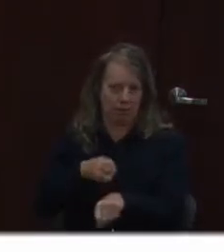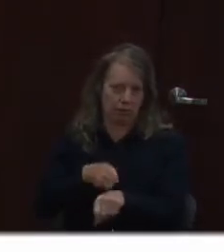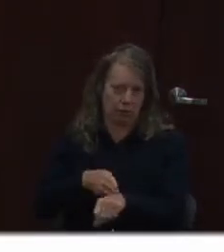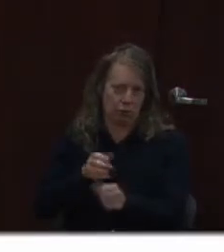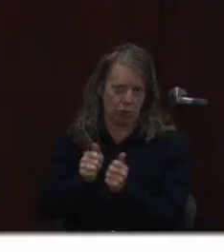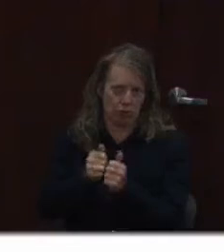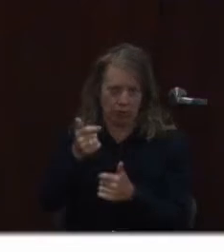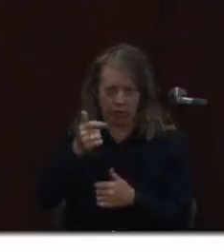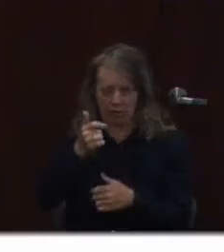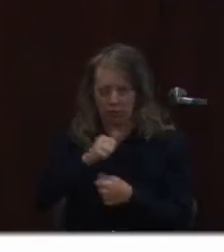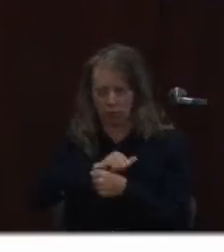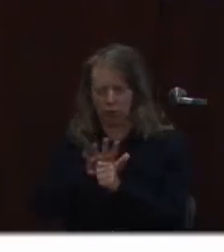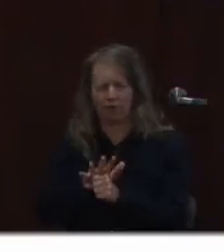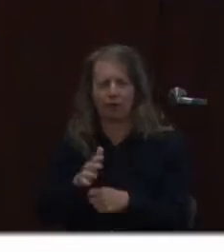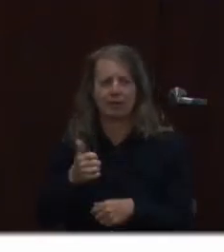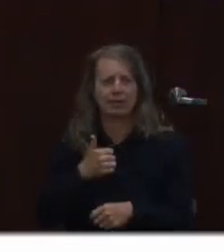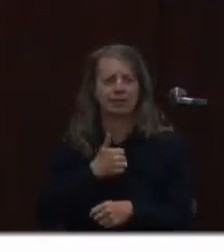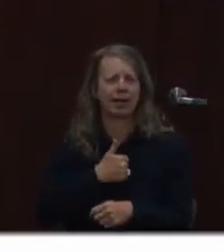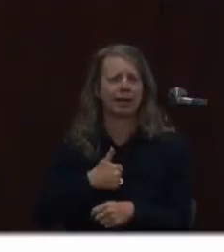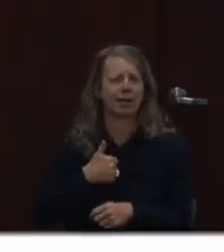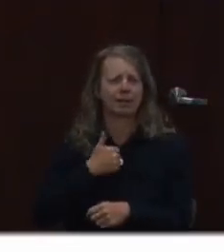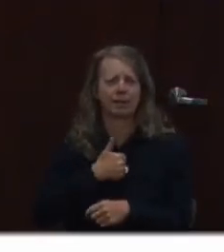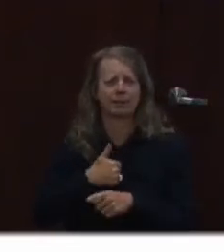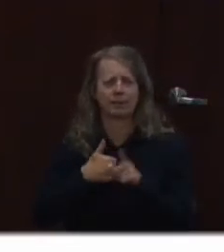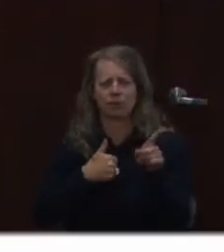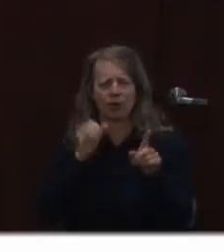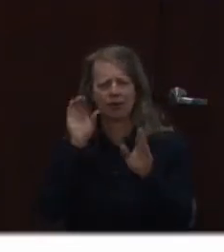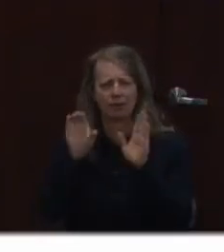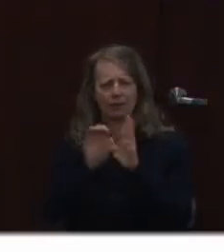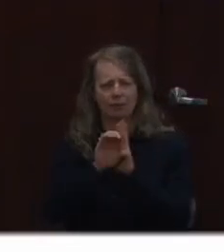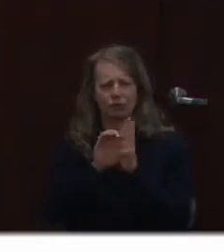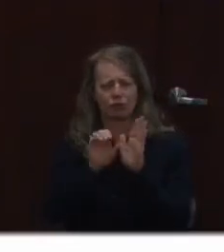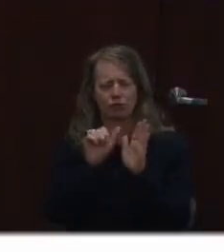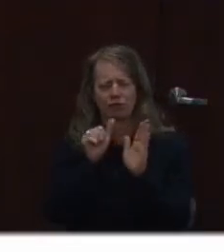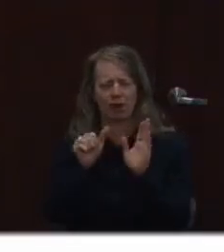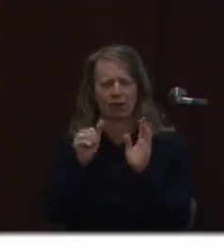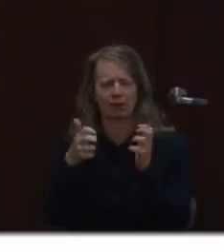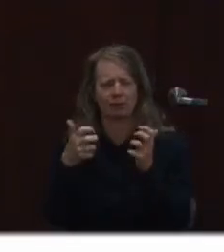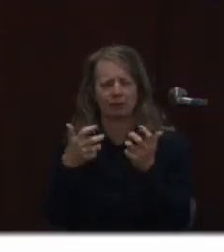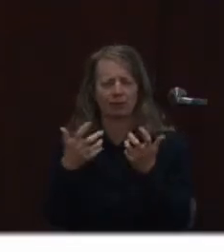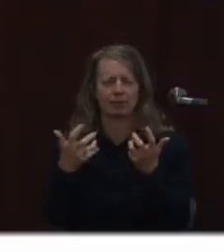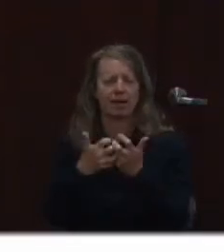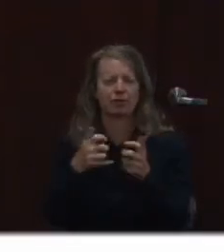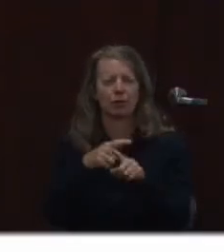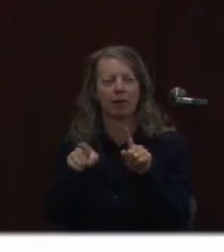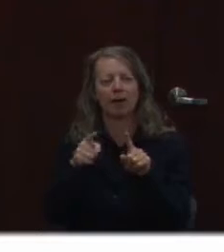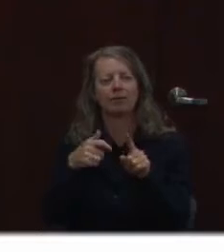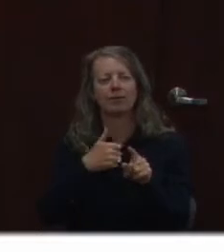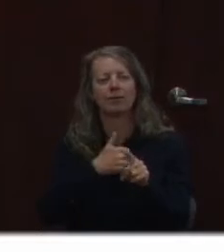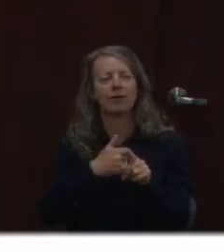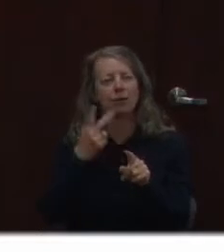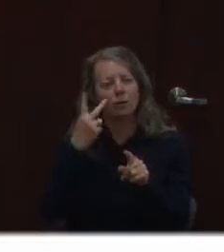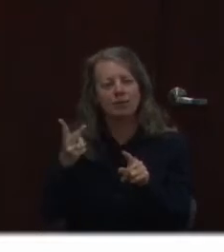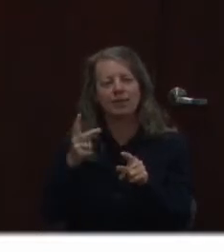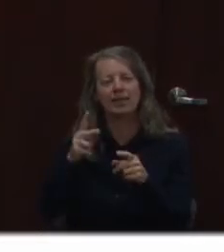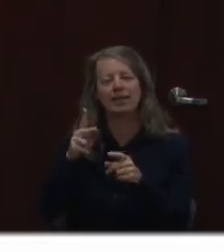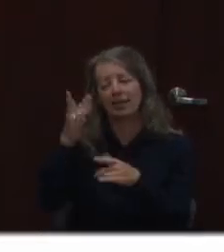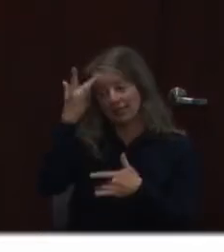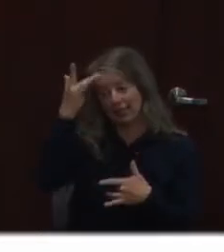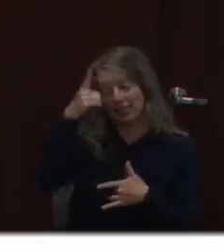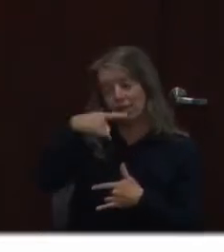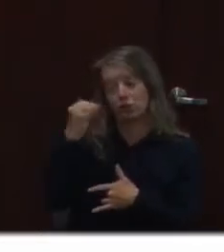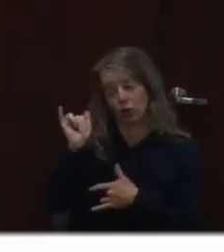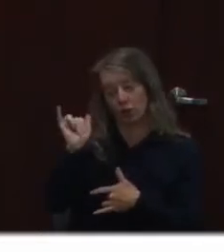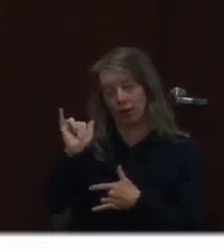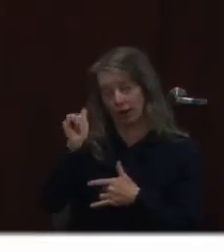I apologize, this is the COVID-like illness surveillance, and you can see still relatively low,